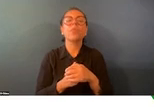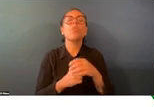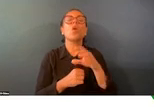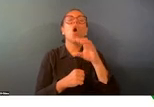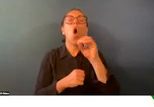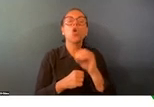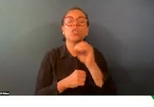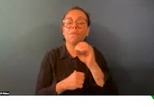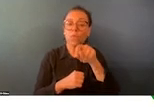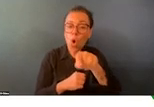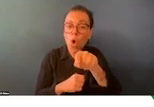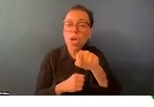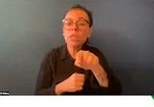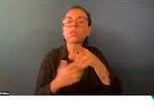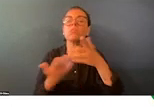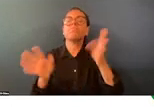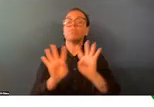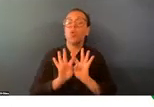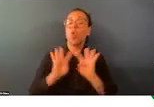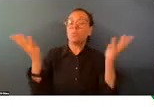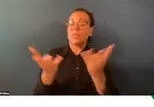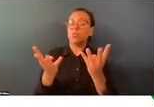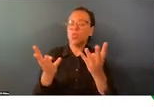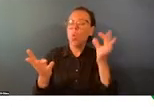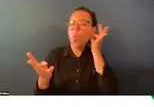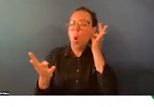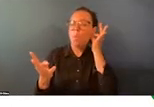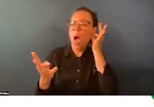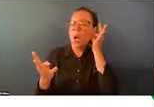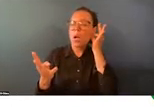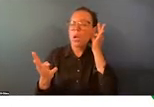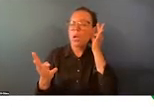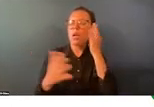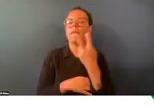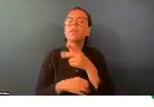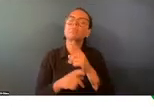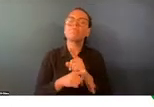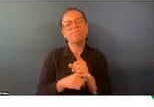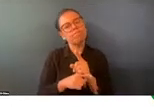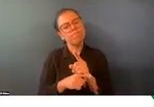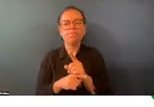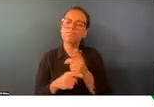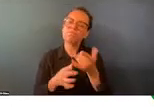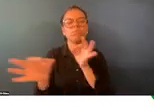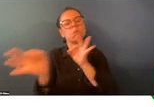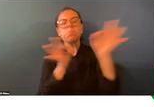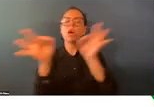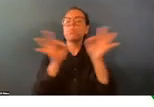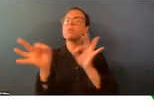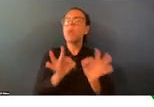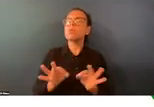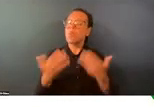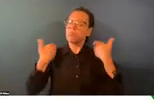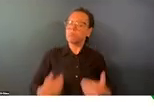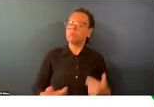Oxfam Equidev established women's committees to represent the needs of women in villages. Women were involved in the meetings